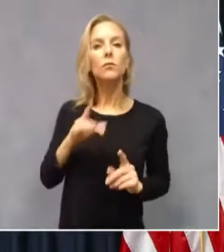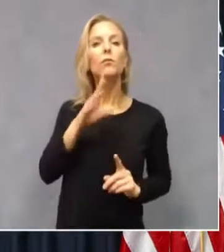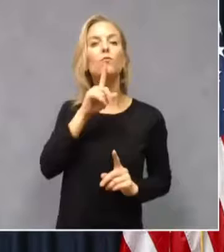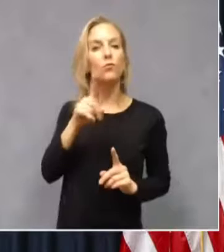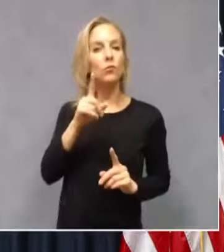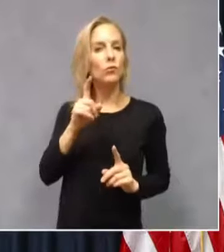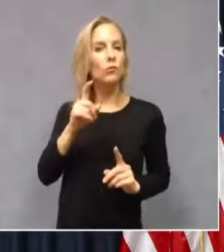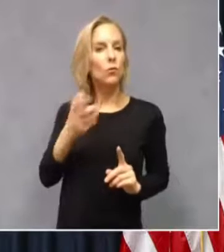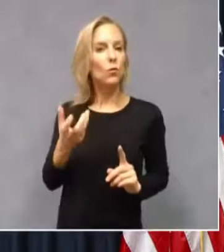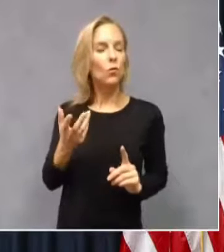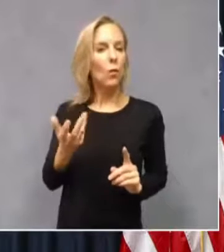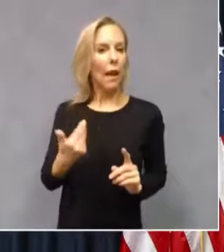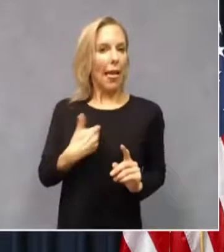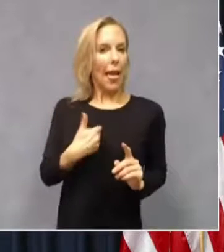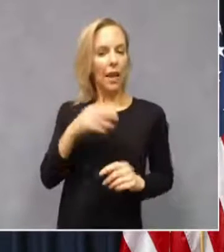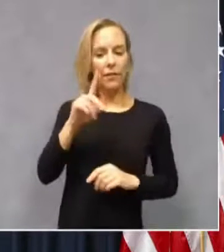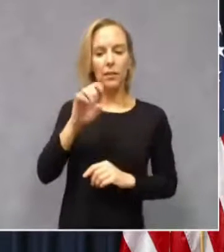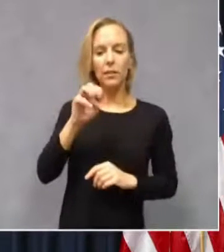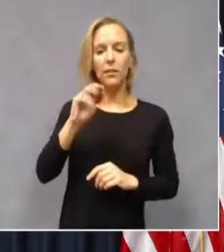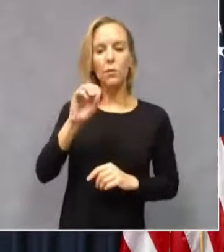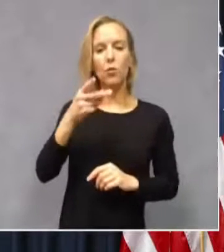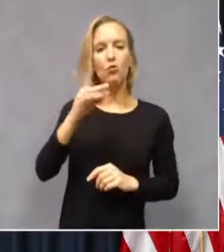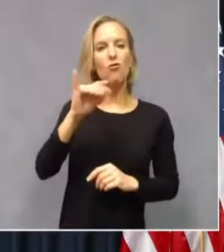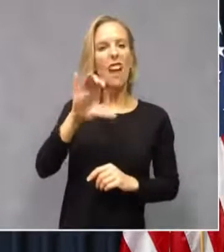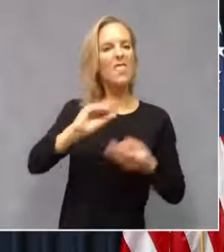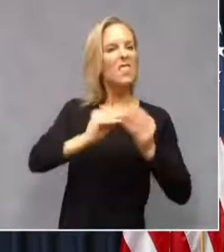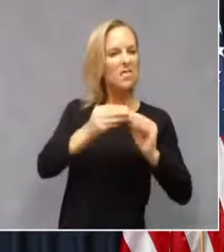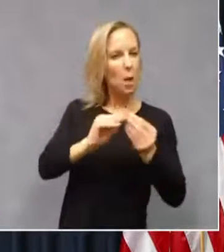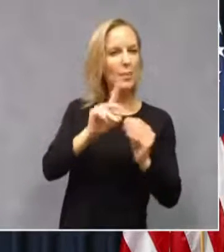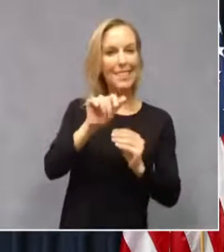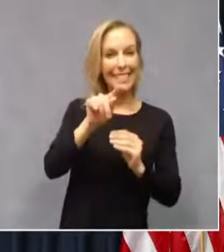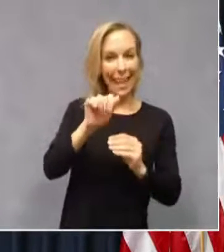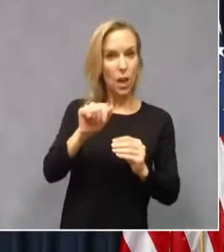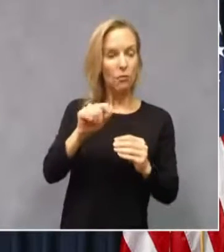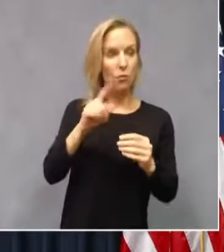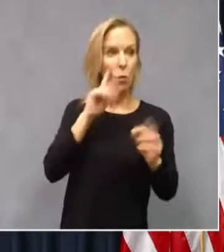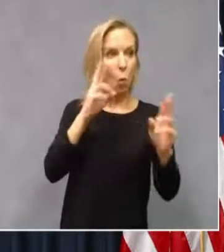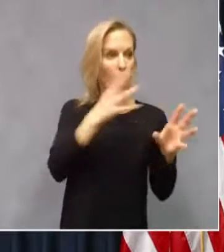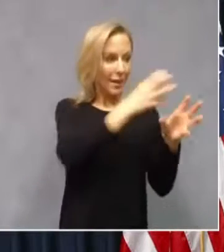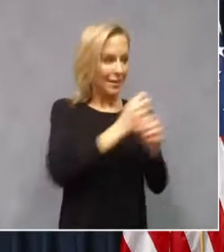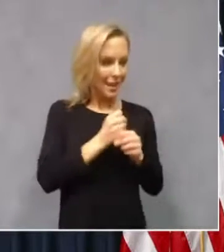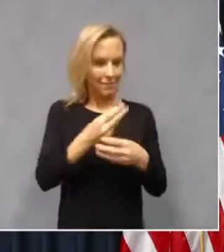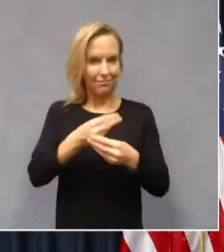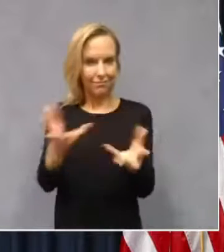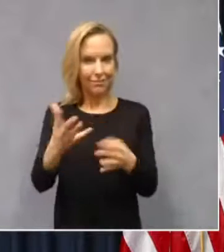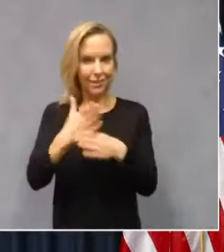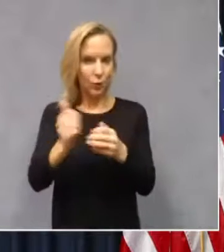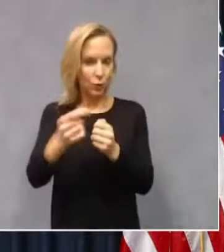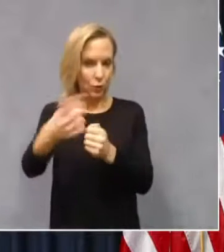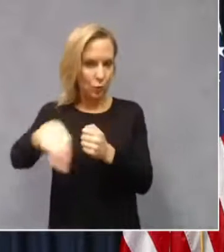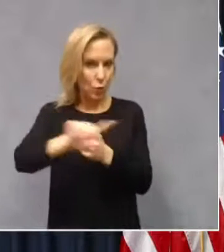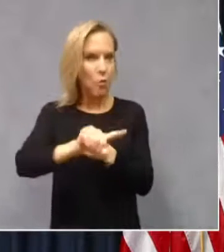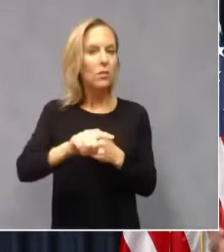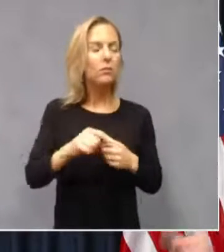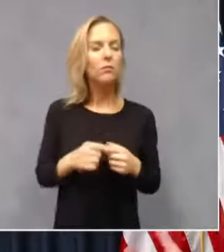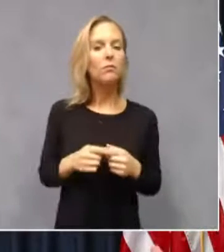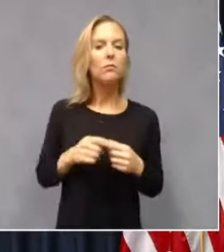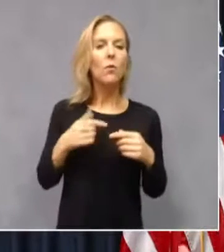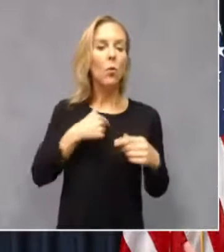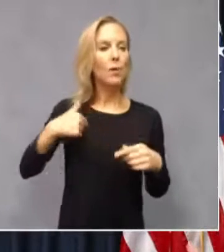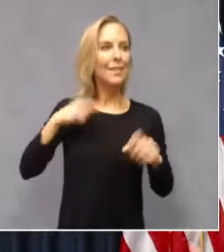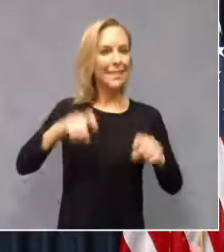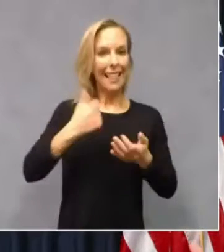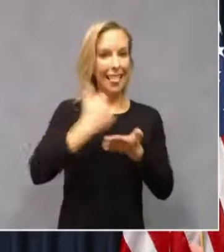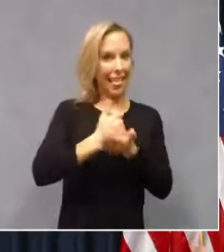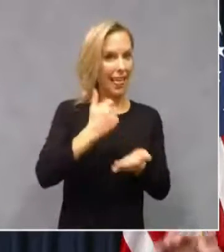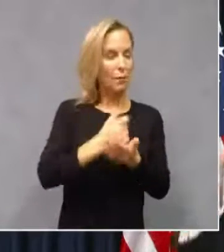demographic data if we can by the time that it gets out of the initial populations that we're looking to help. I mean, the demographic data